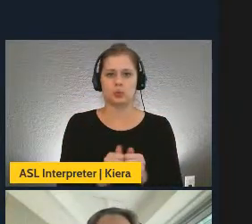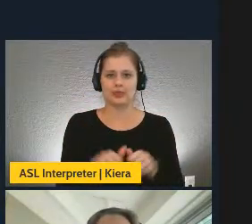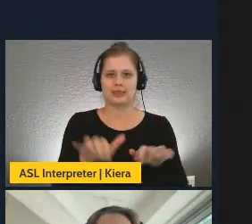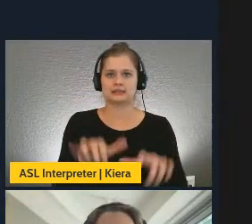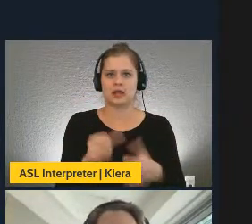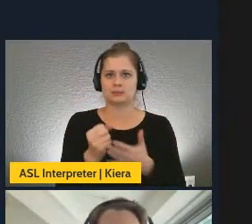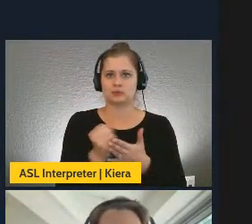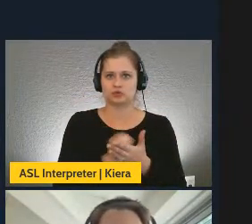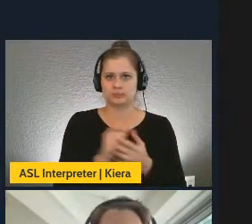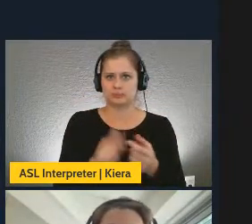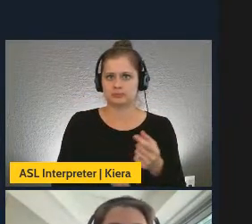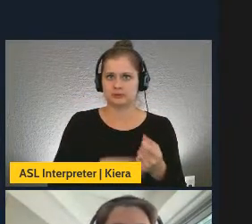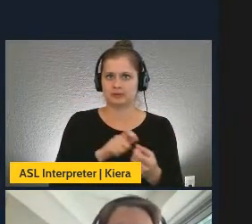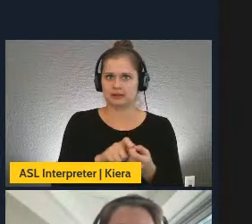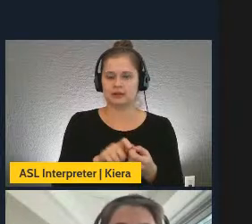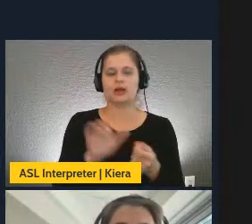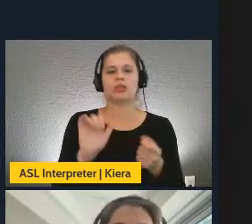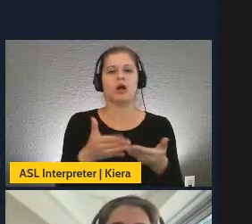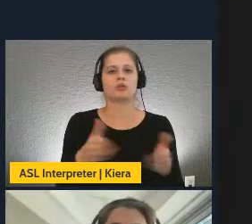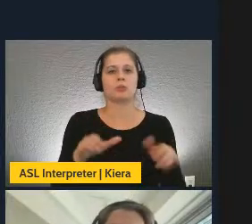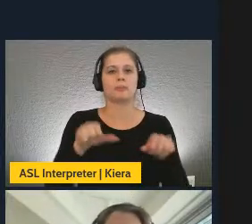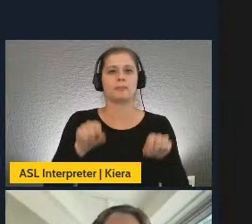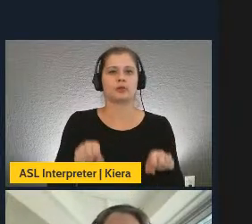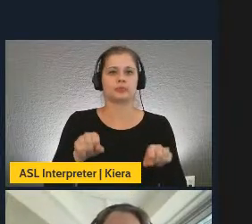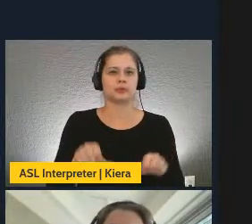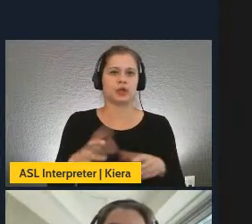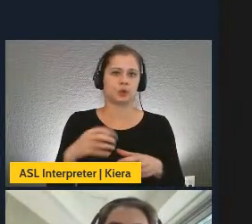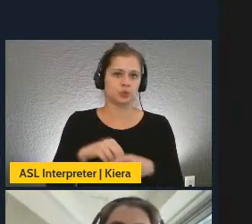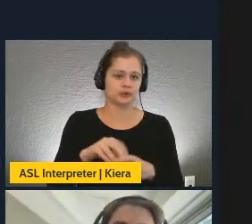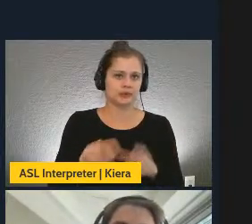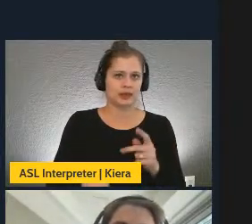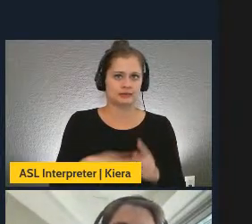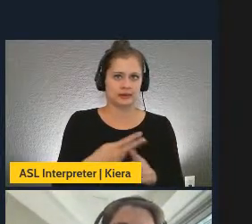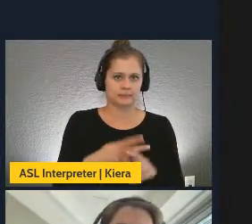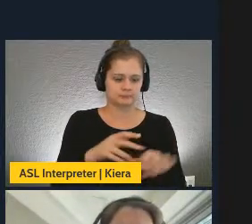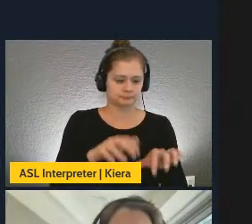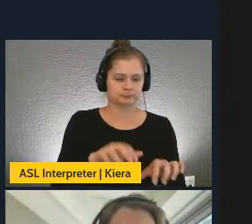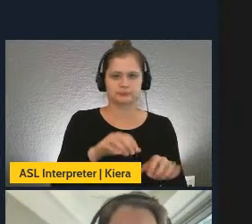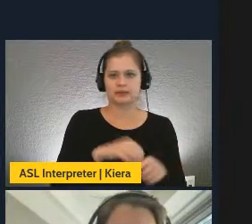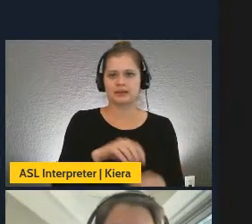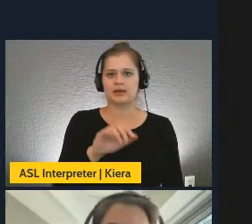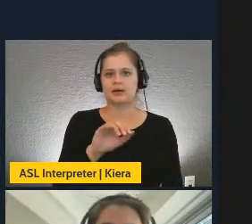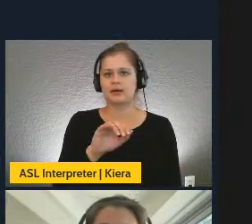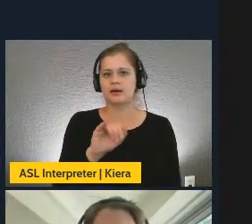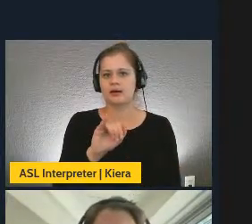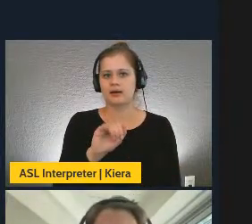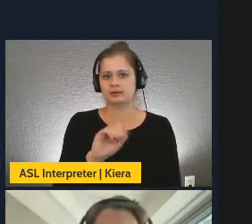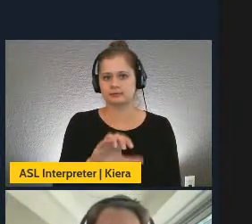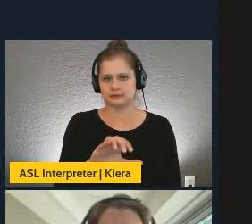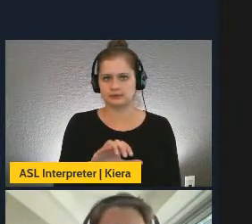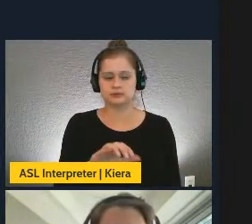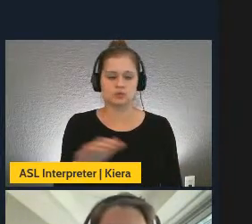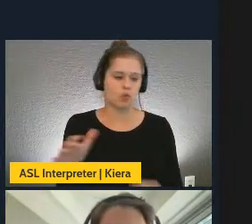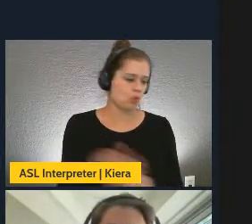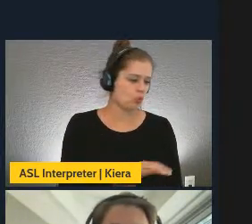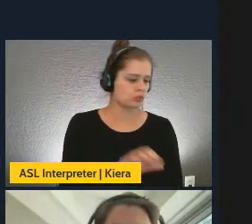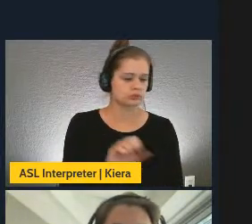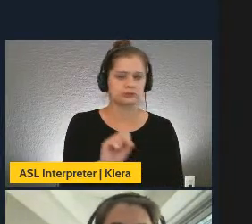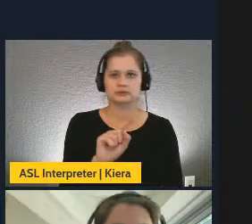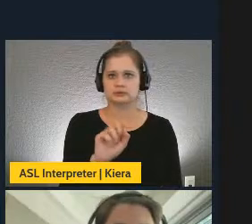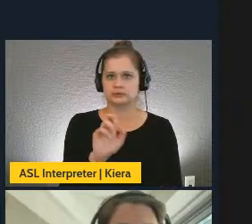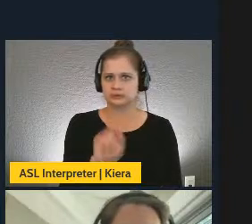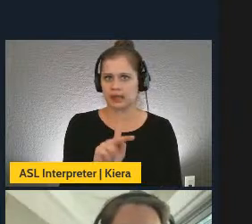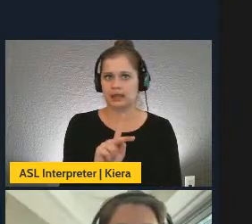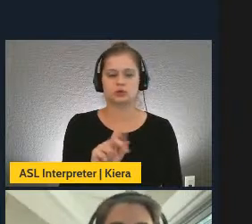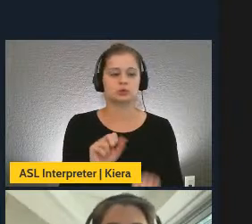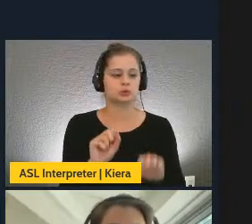specifically, it opens up the possibility of including those types in the IAC as well, meaning it's the entire stack. It's the front end, which could be something like a React